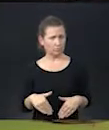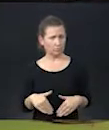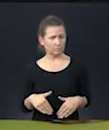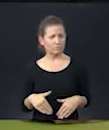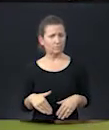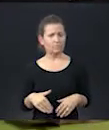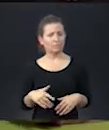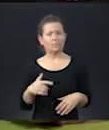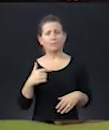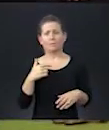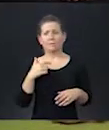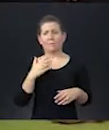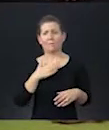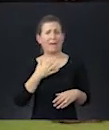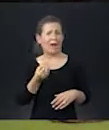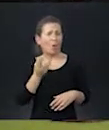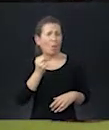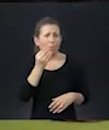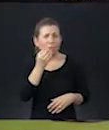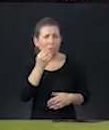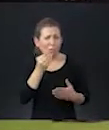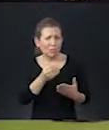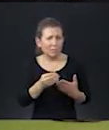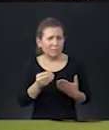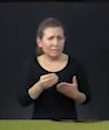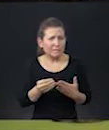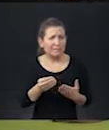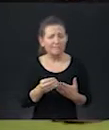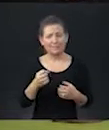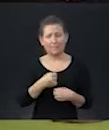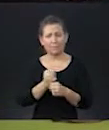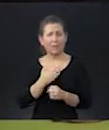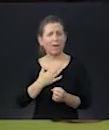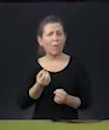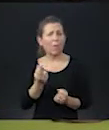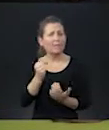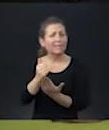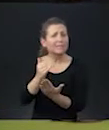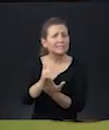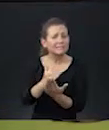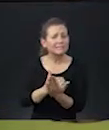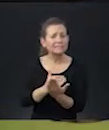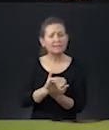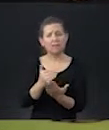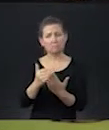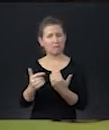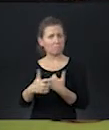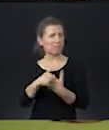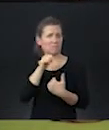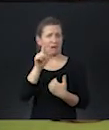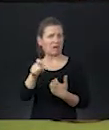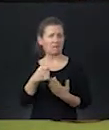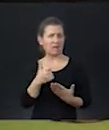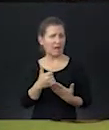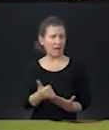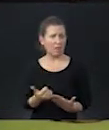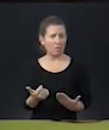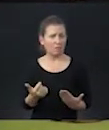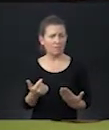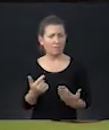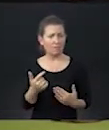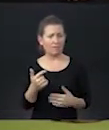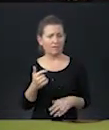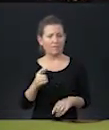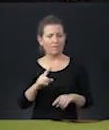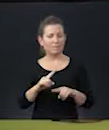roommates at the house, which I did. I did my own groceries, make my own grocery list. Sometimes I don't need